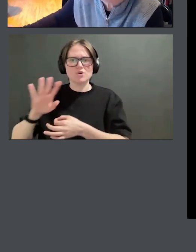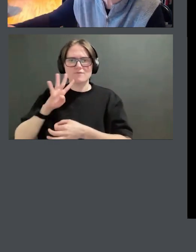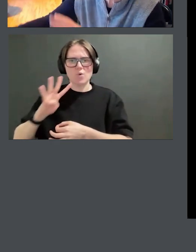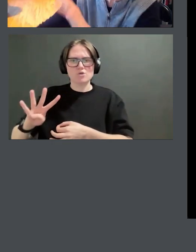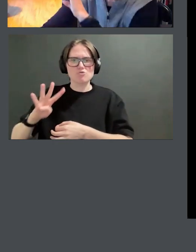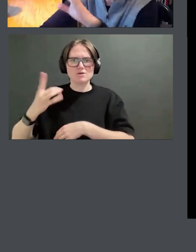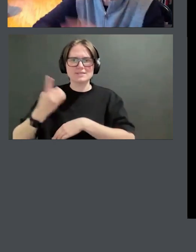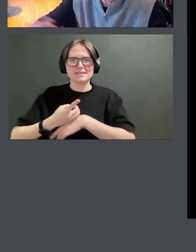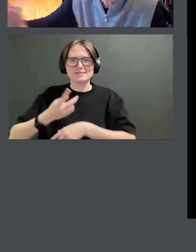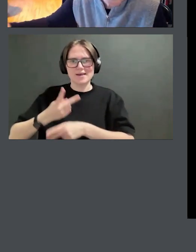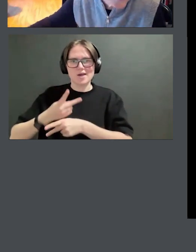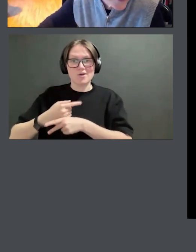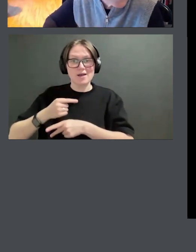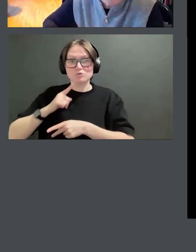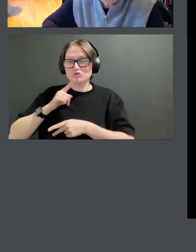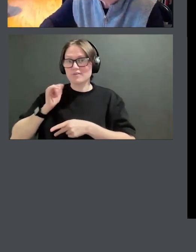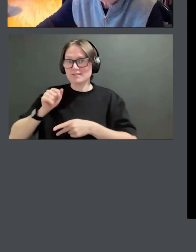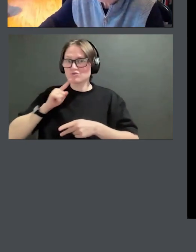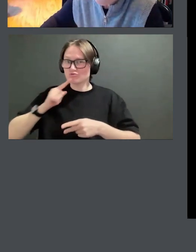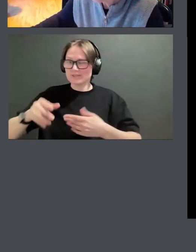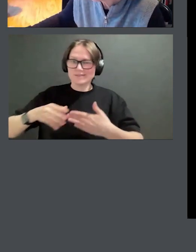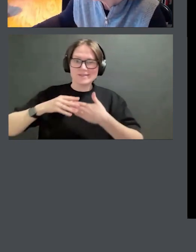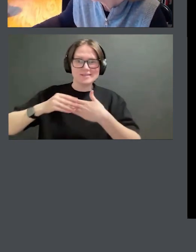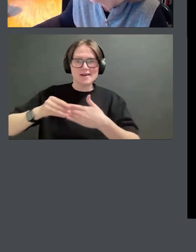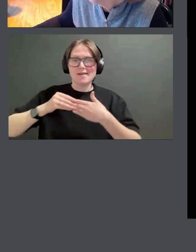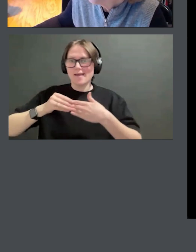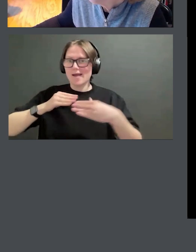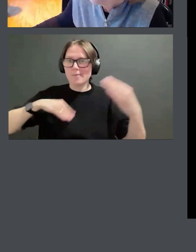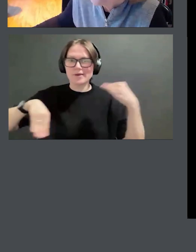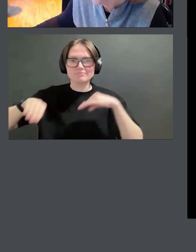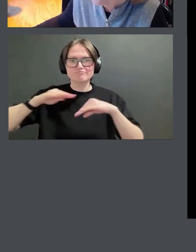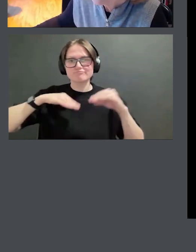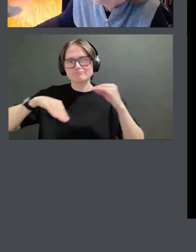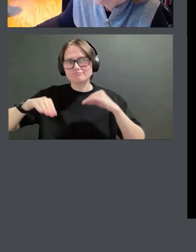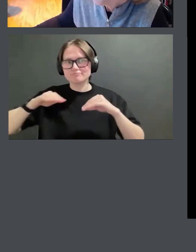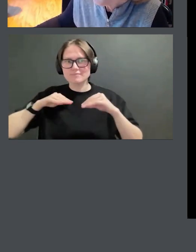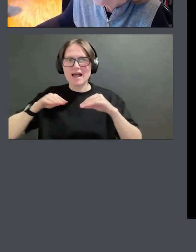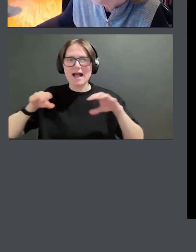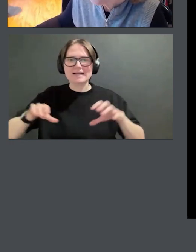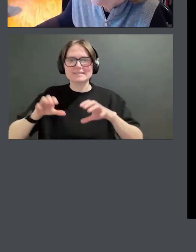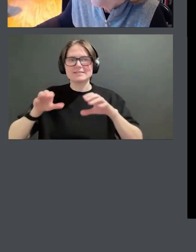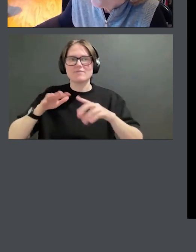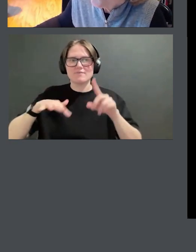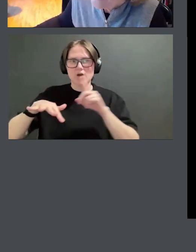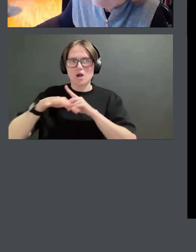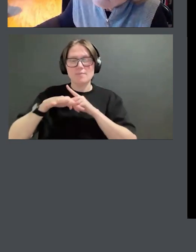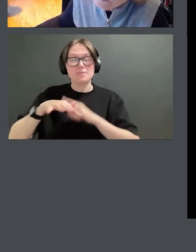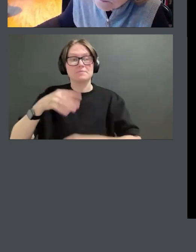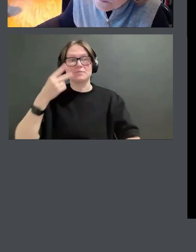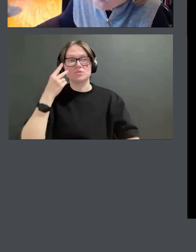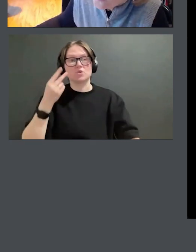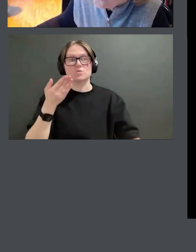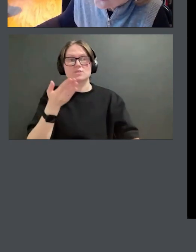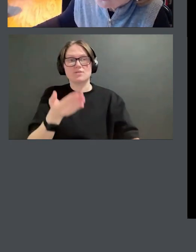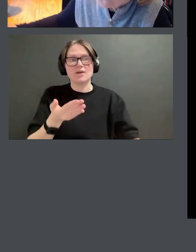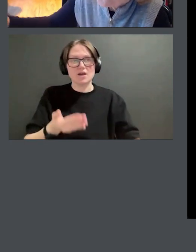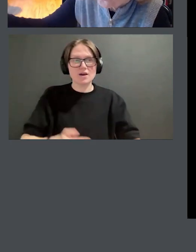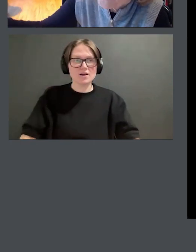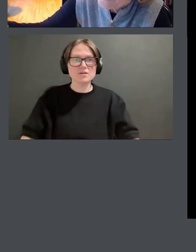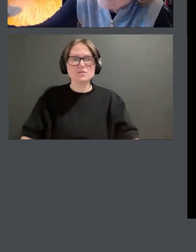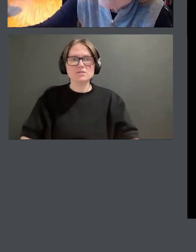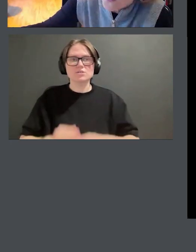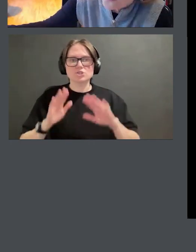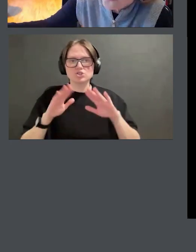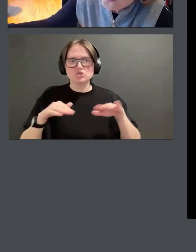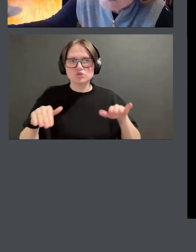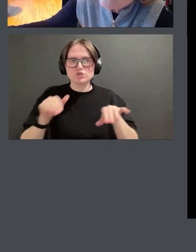setting, I'm sure is a very dynamic and active environment. So you see here that there are children working